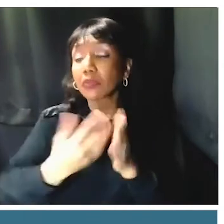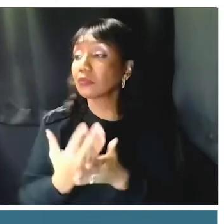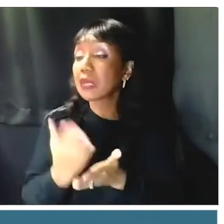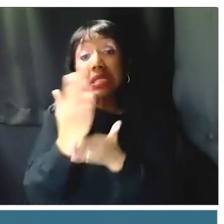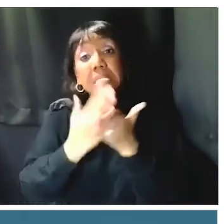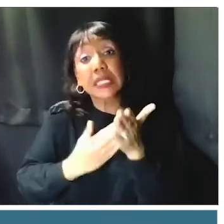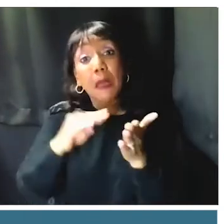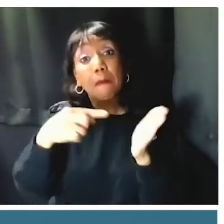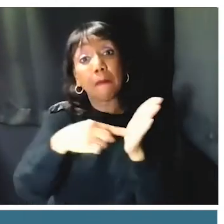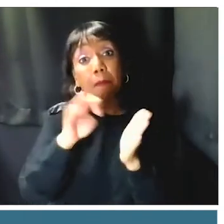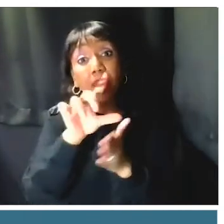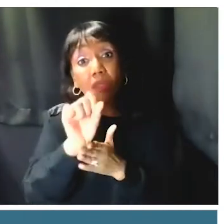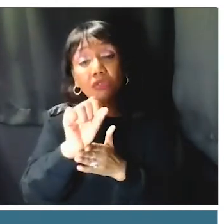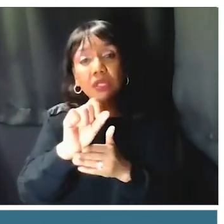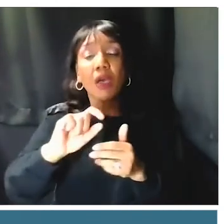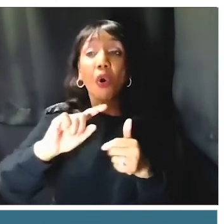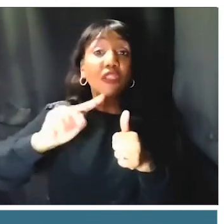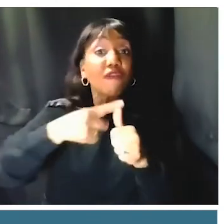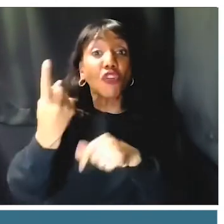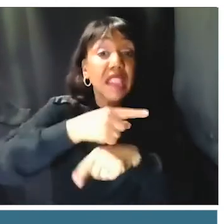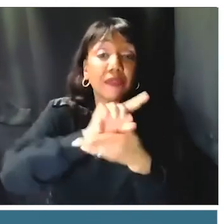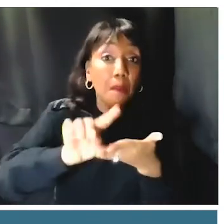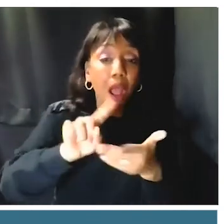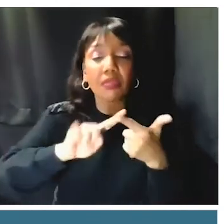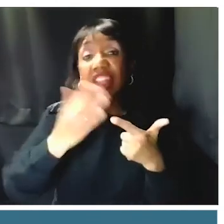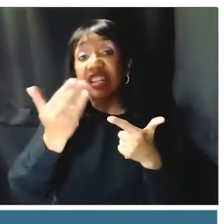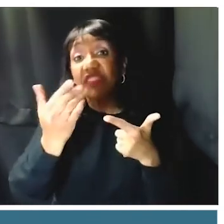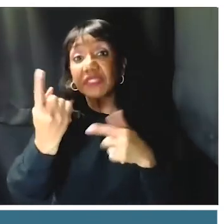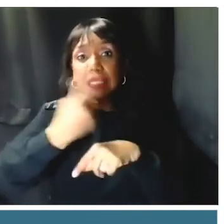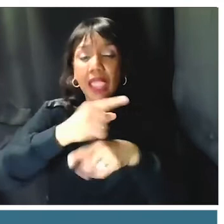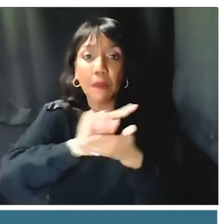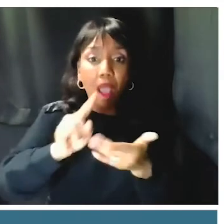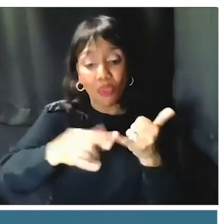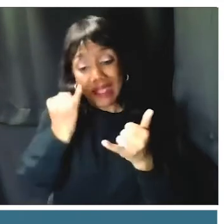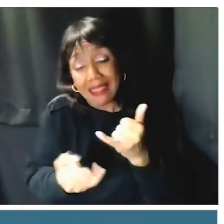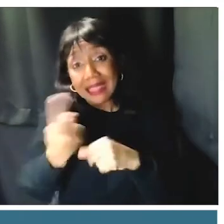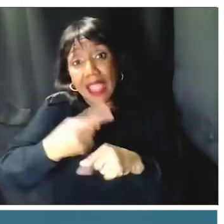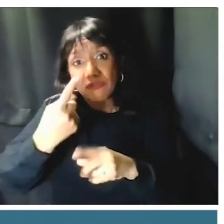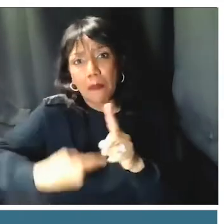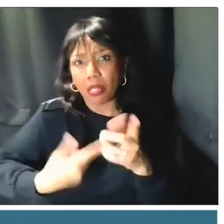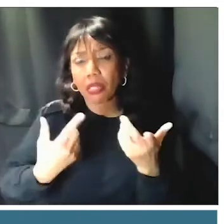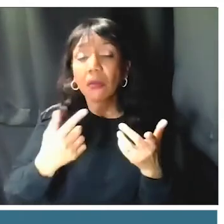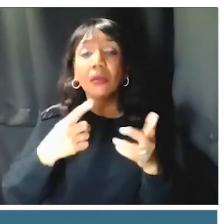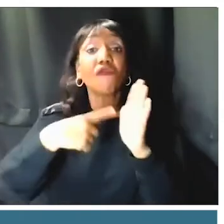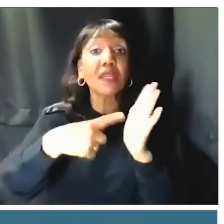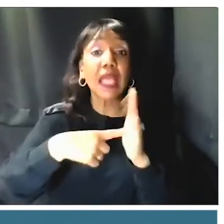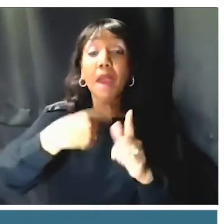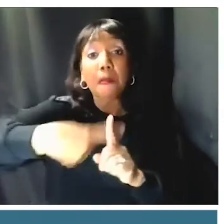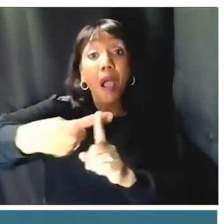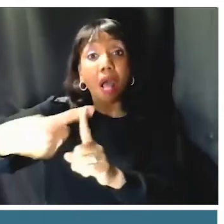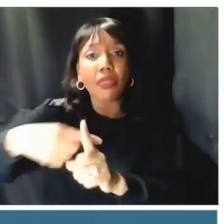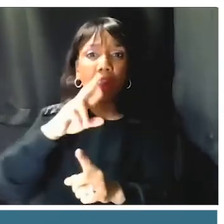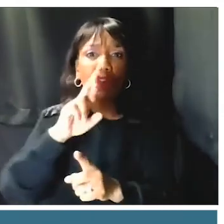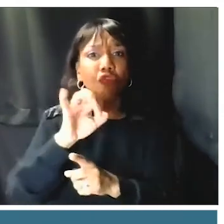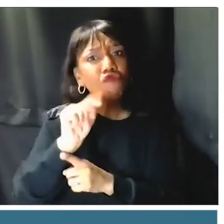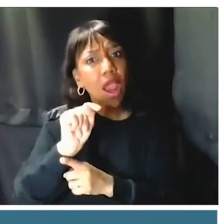some bills need to be paid by the 1st, the 15th, or the last day of the month. An example of a monthly expense